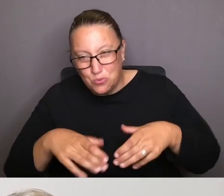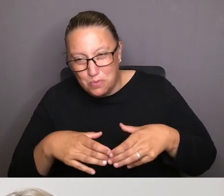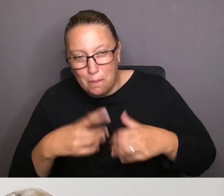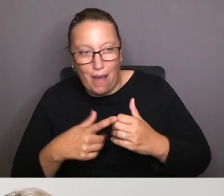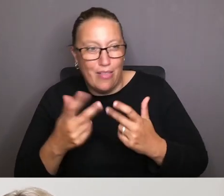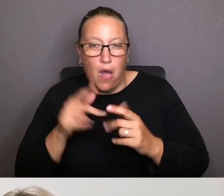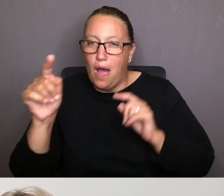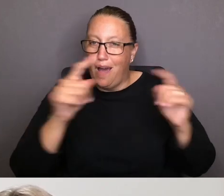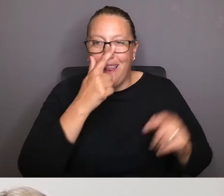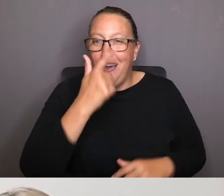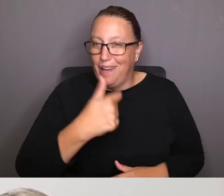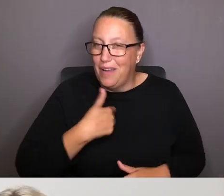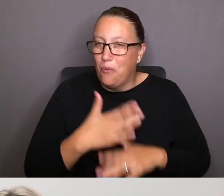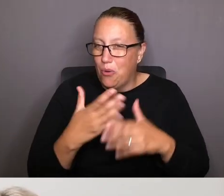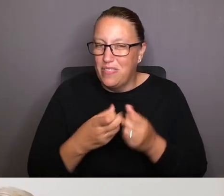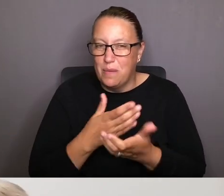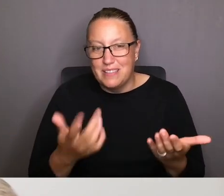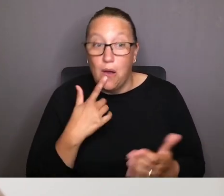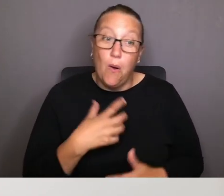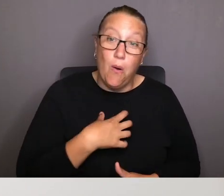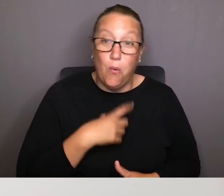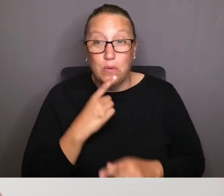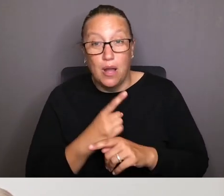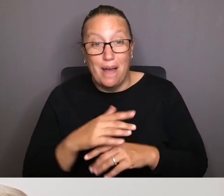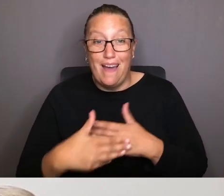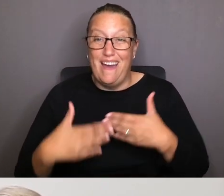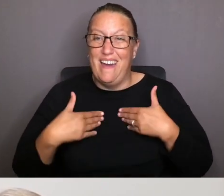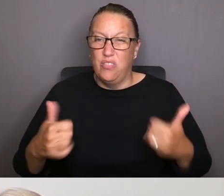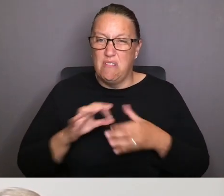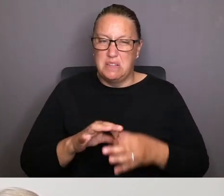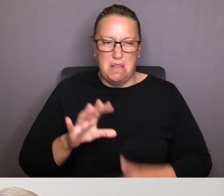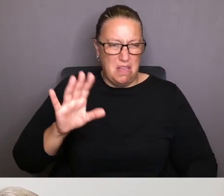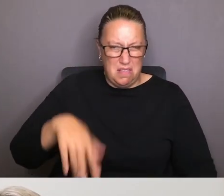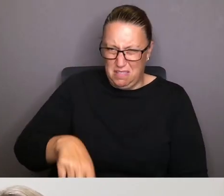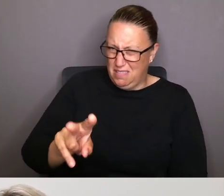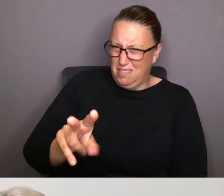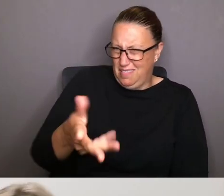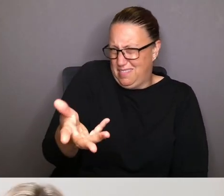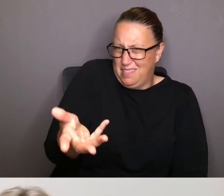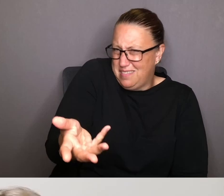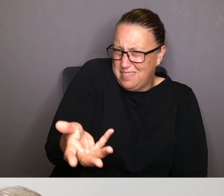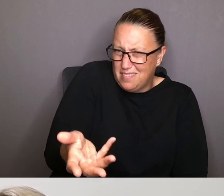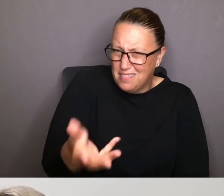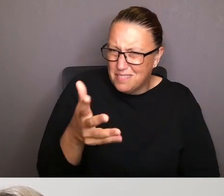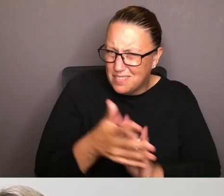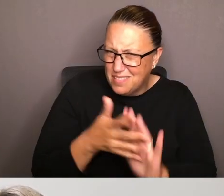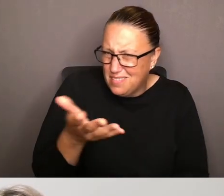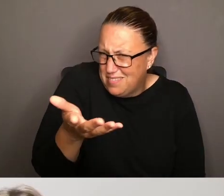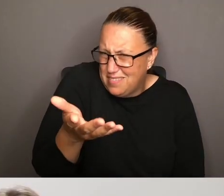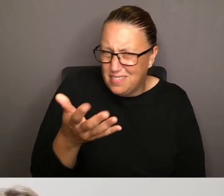mentioned the youth group before. And not just this one, I've been lucky to work with lots of other youth groups where I say, we're going to talk about